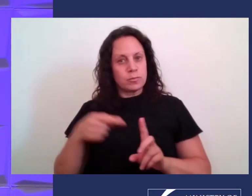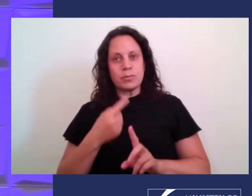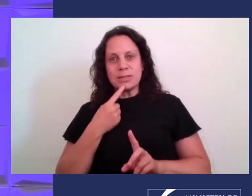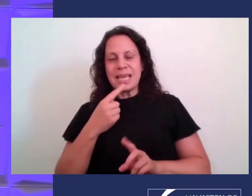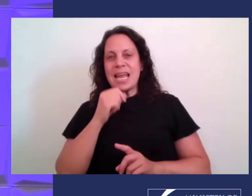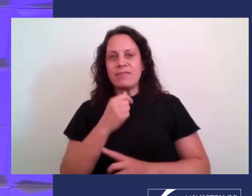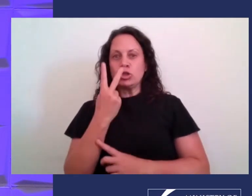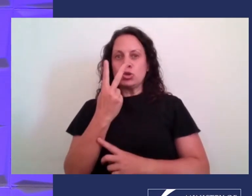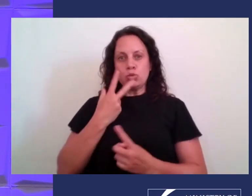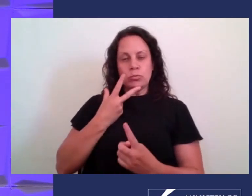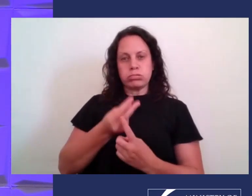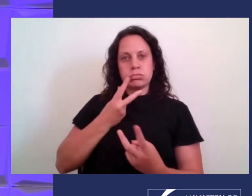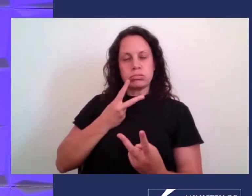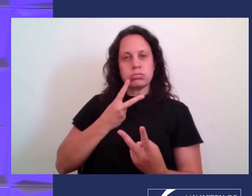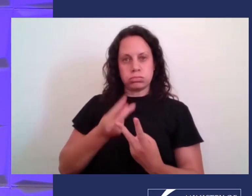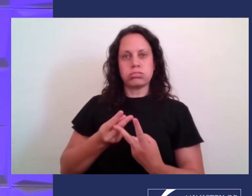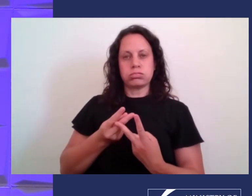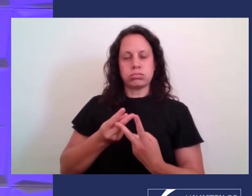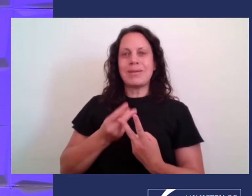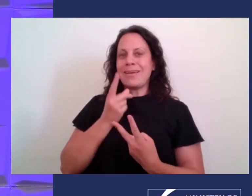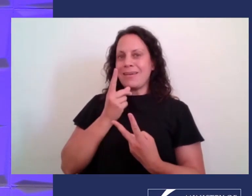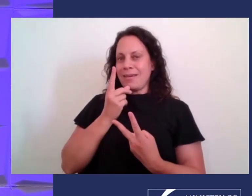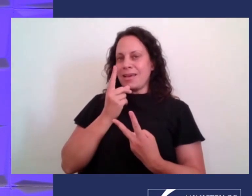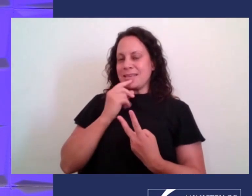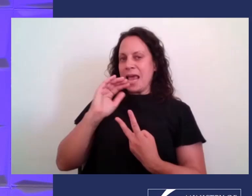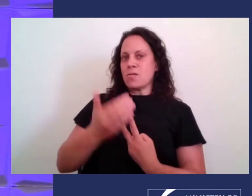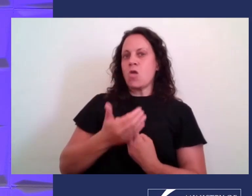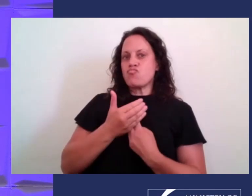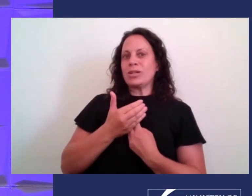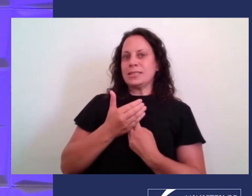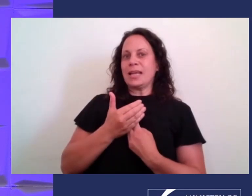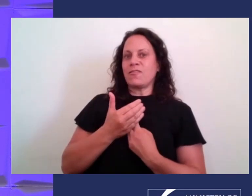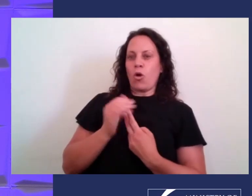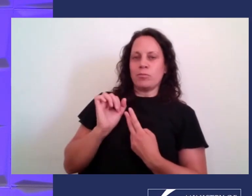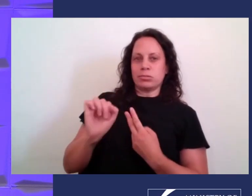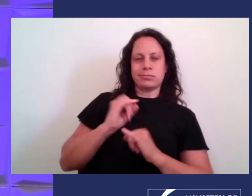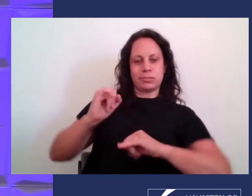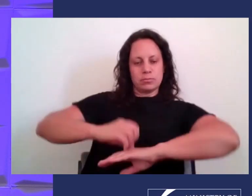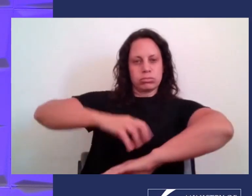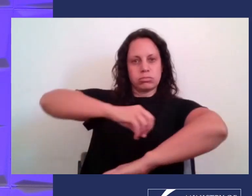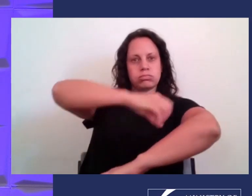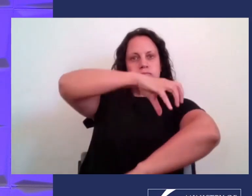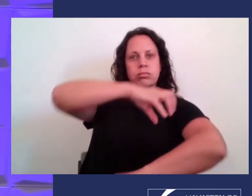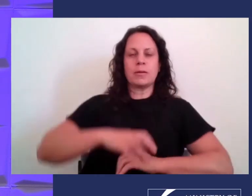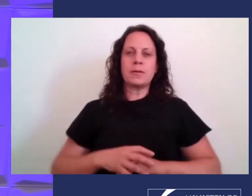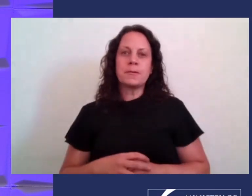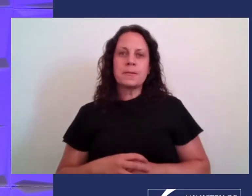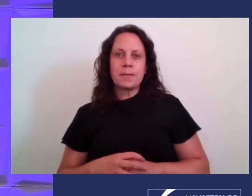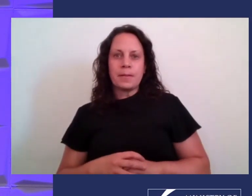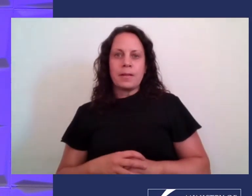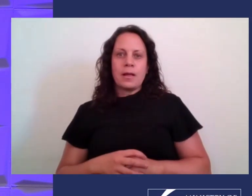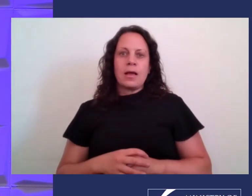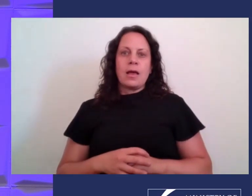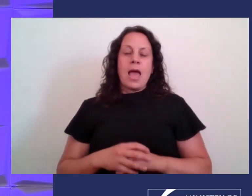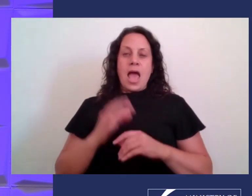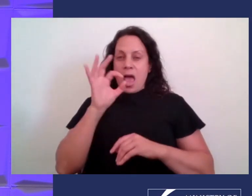Pfizer vaccine are very protective in preventing MISC. And in fact, in a cohort in France, a published cohort, there